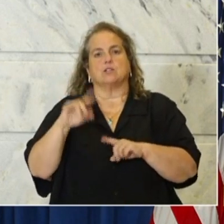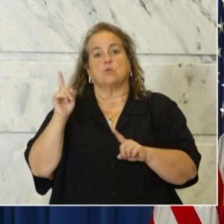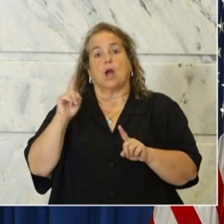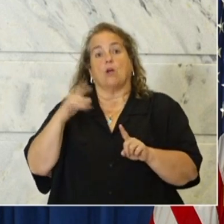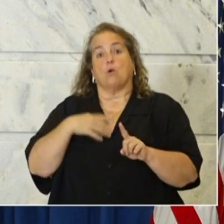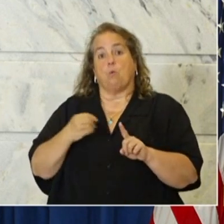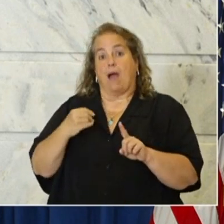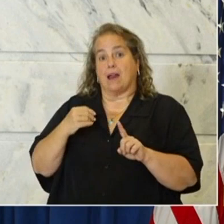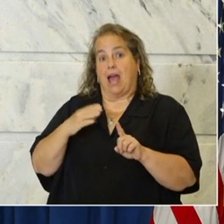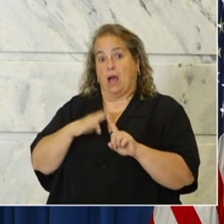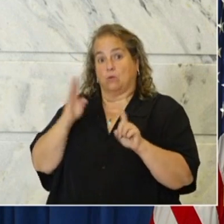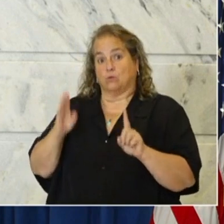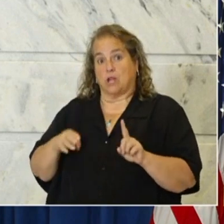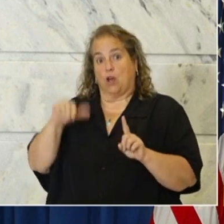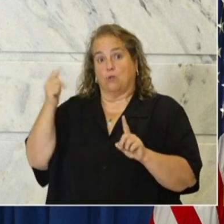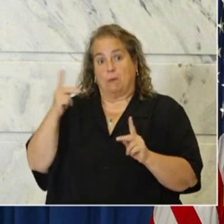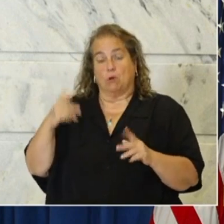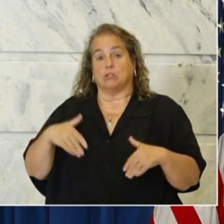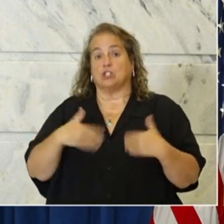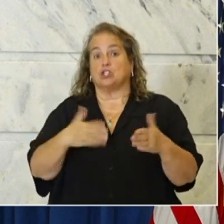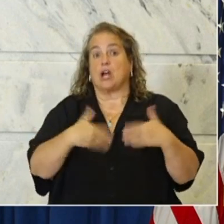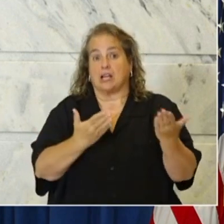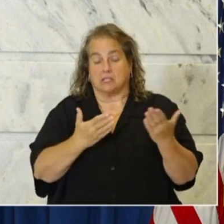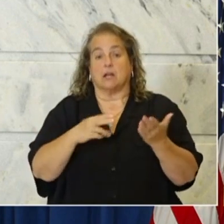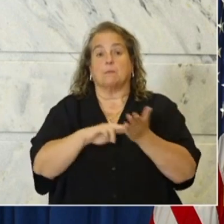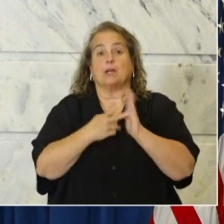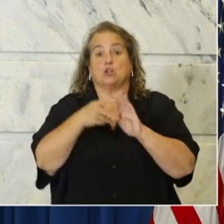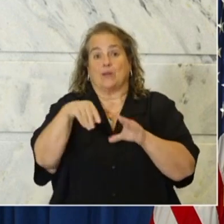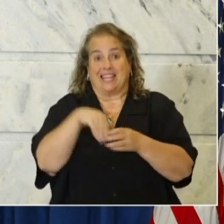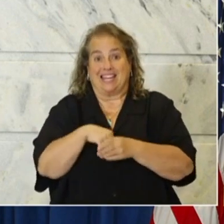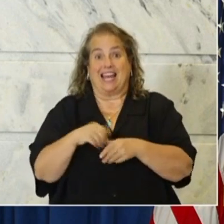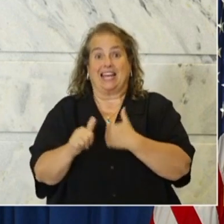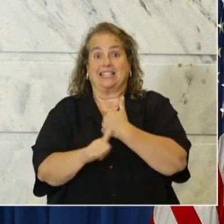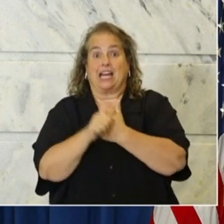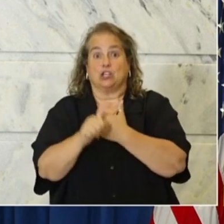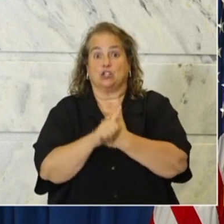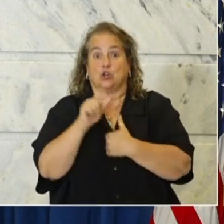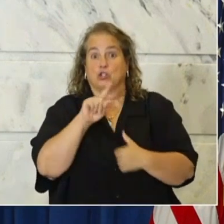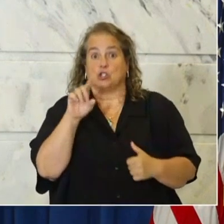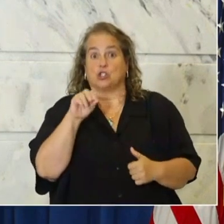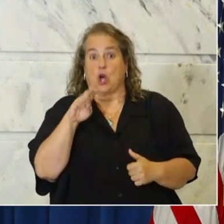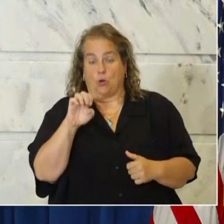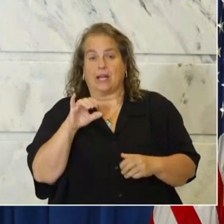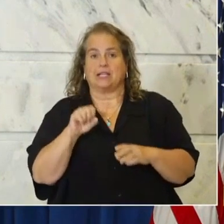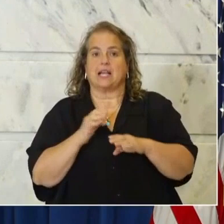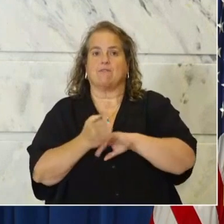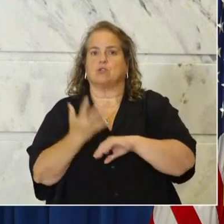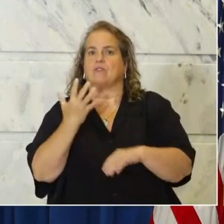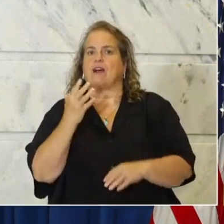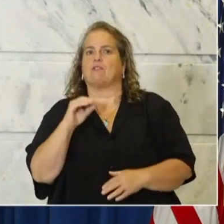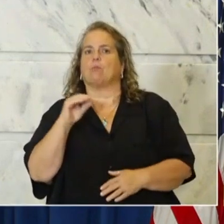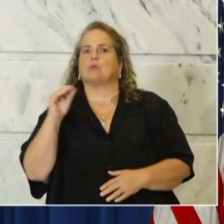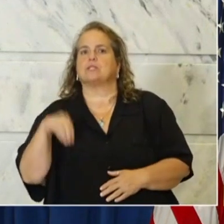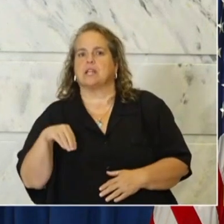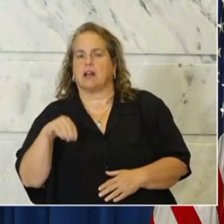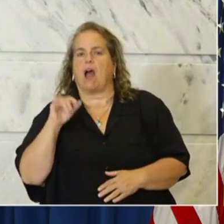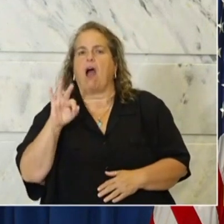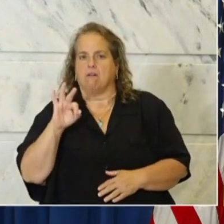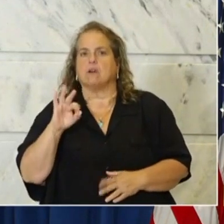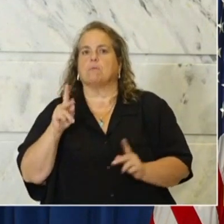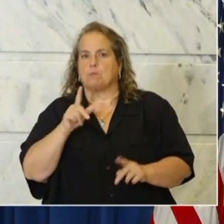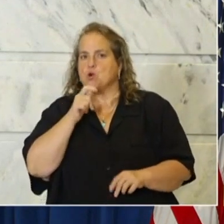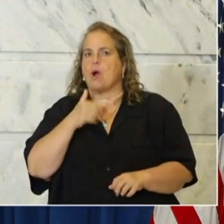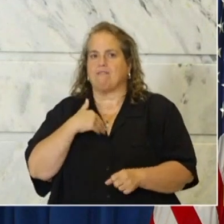others suggest is in a danger zone, and where they begin to recommend that we start